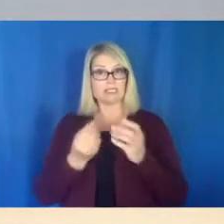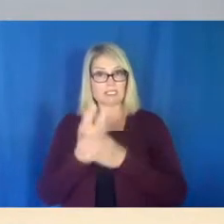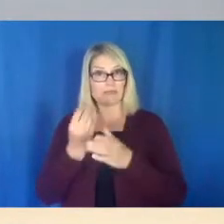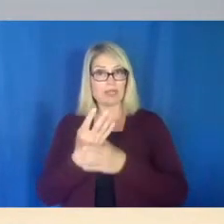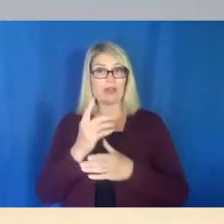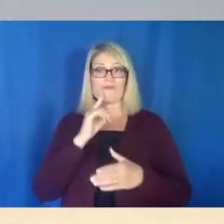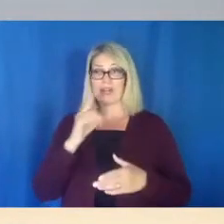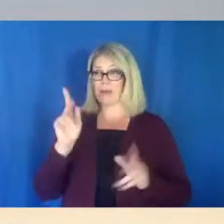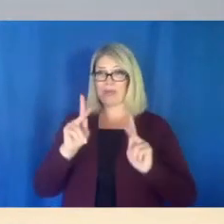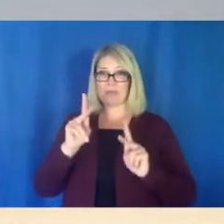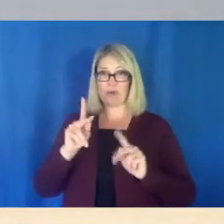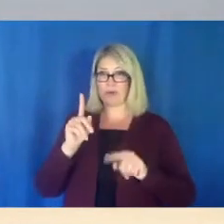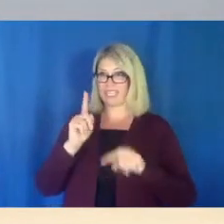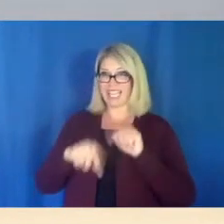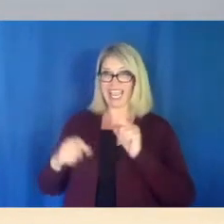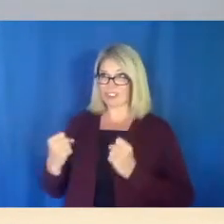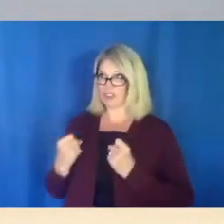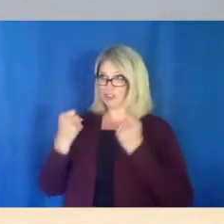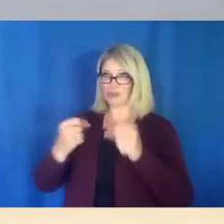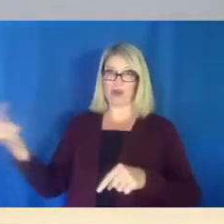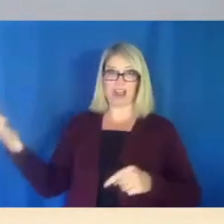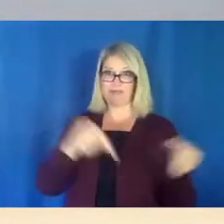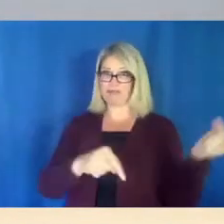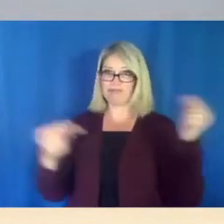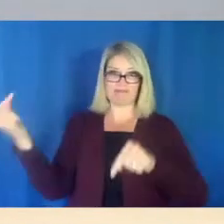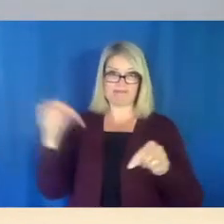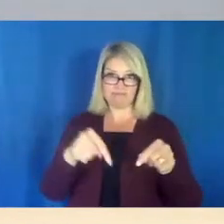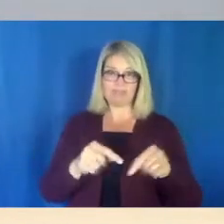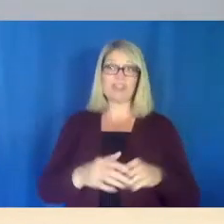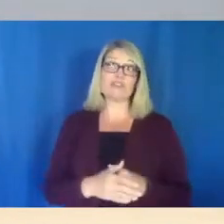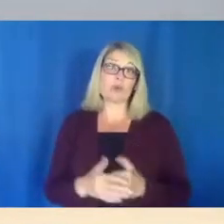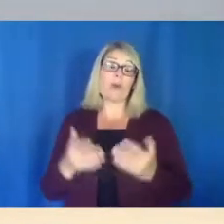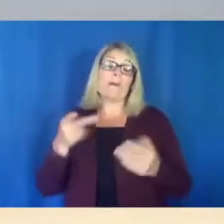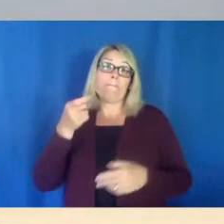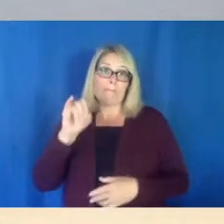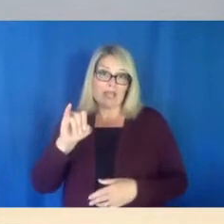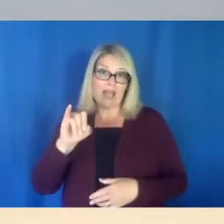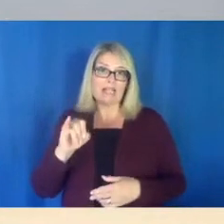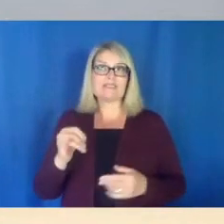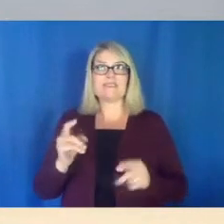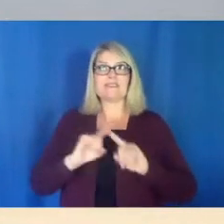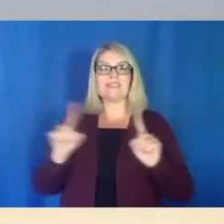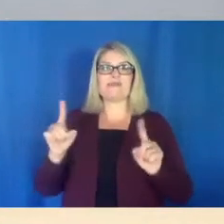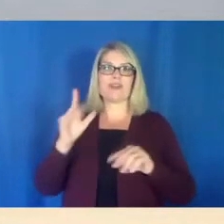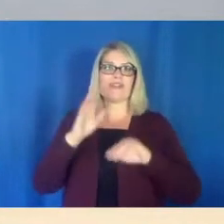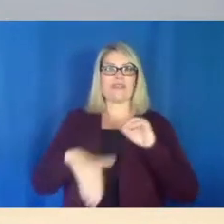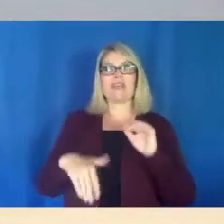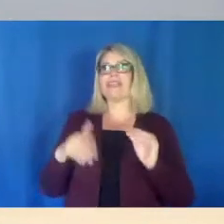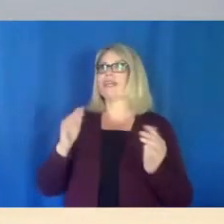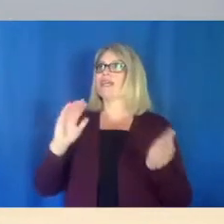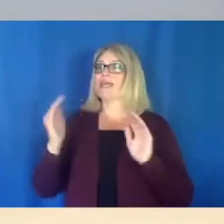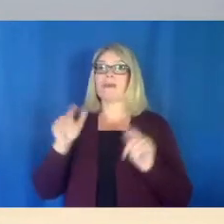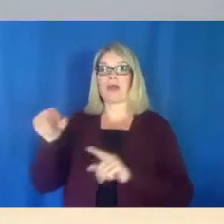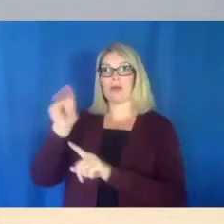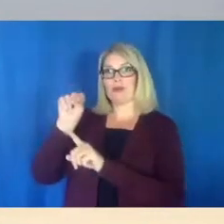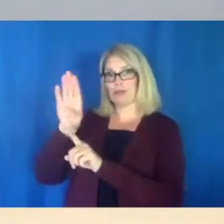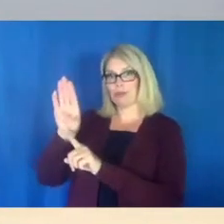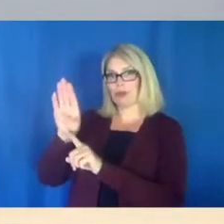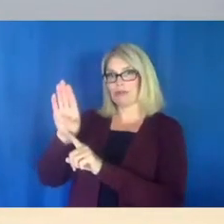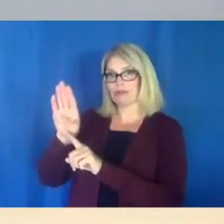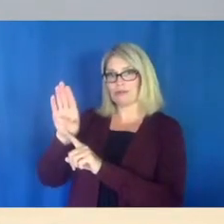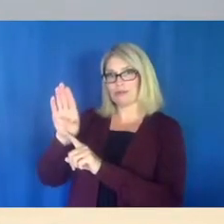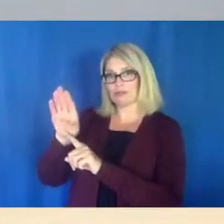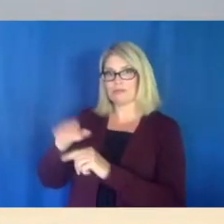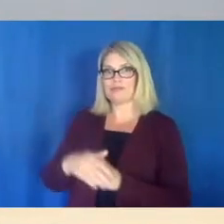entry. So it does put us in a slightly different position compared to New Brunswick, for instance,